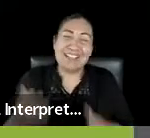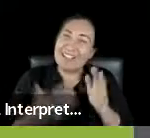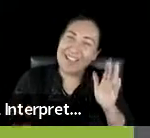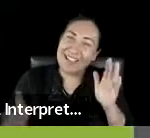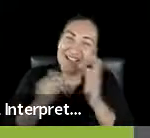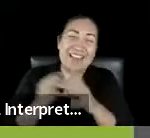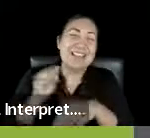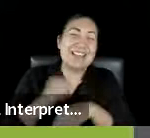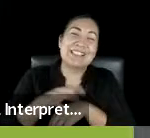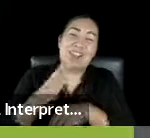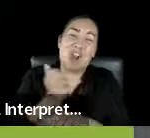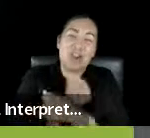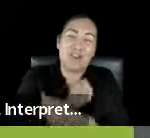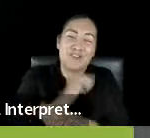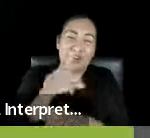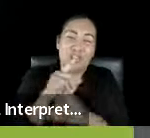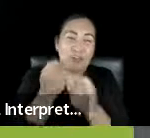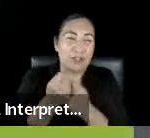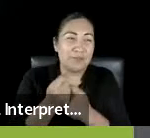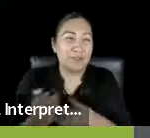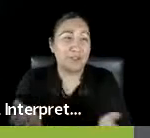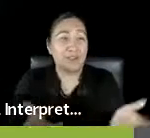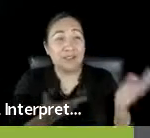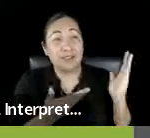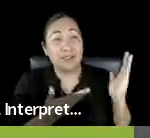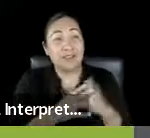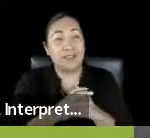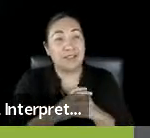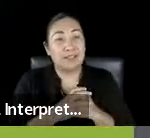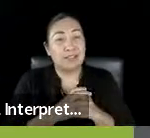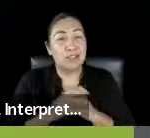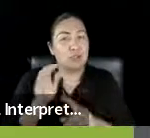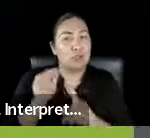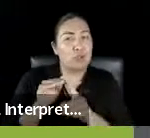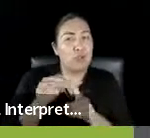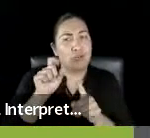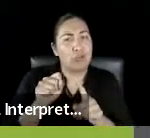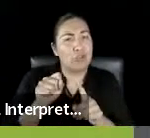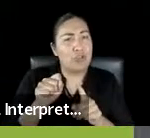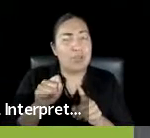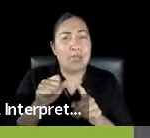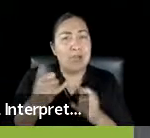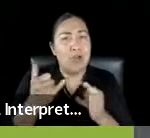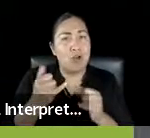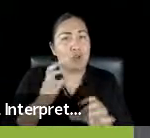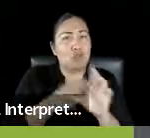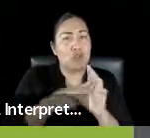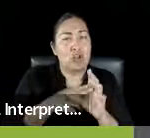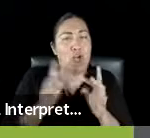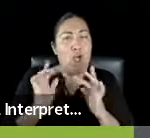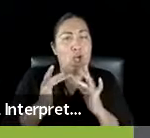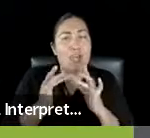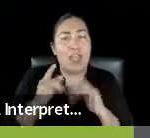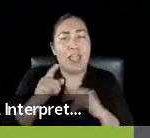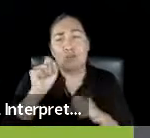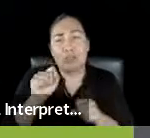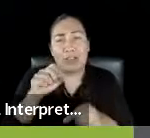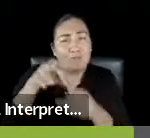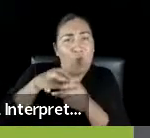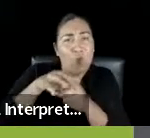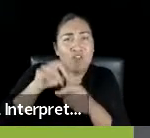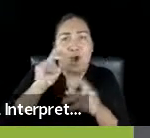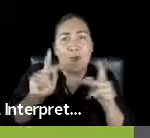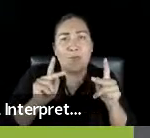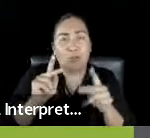love to your team. So on the screen, just a reminder, you can hop online, get engaged with the Pupils Choice Award,